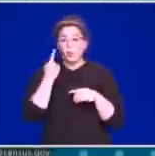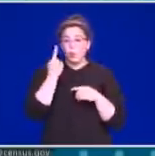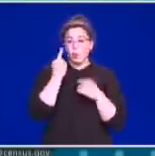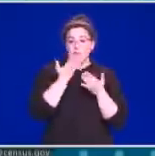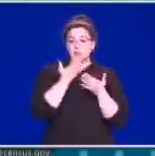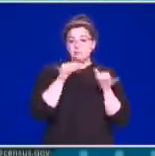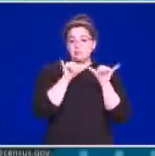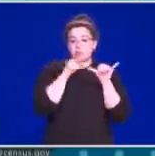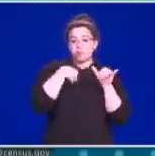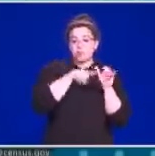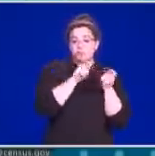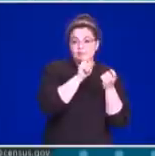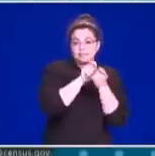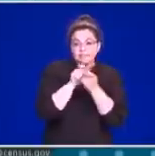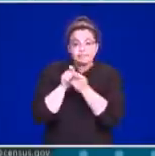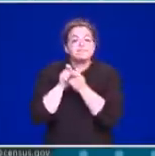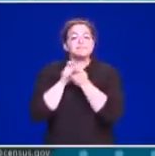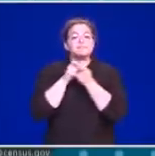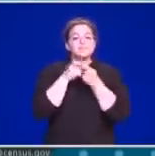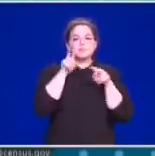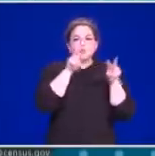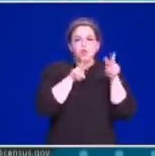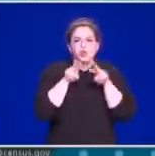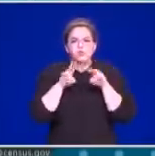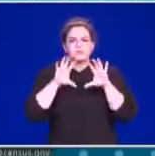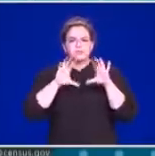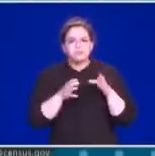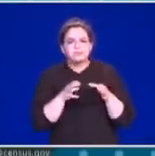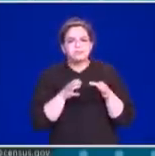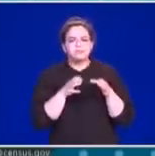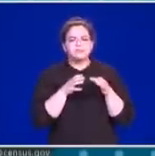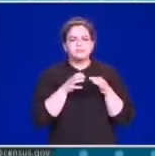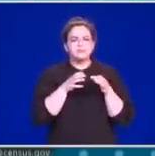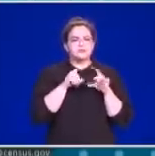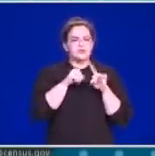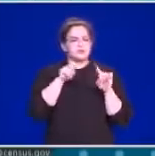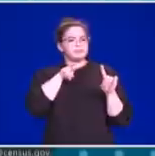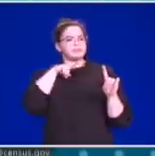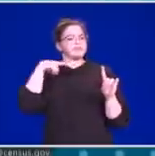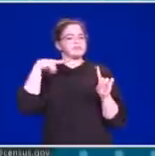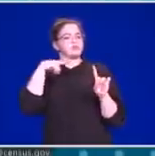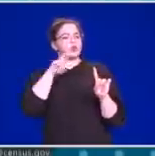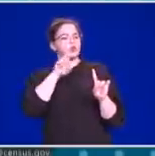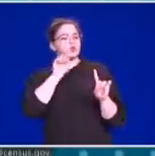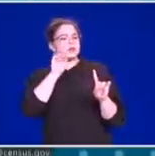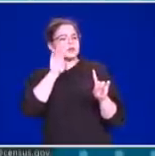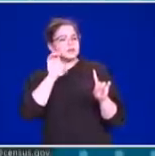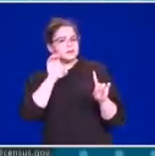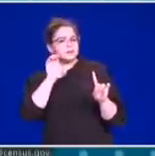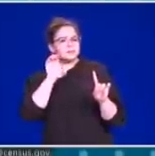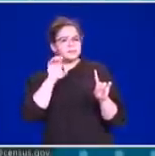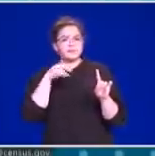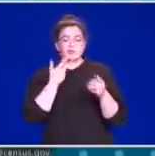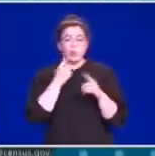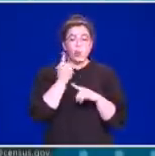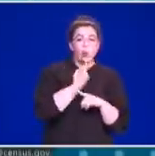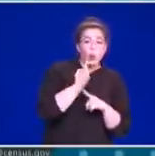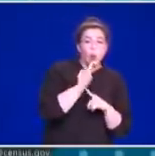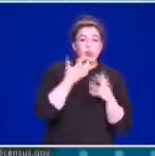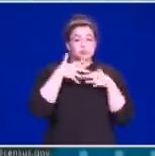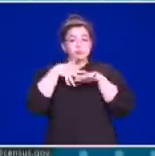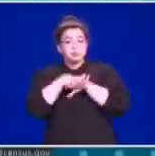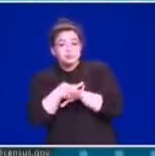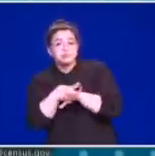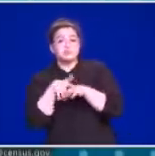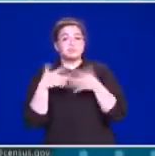that we detail is the look at composition from a perspective of race, with the alone, or in combination populations,